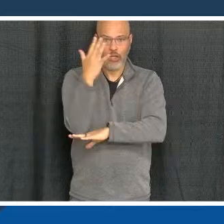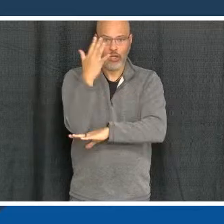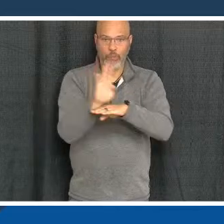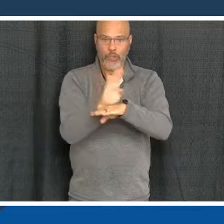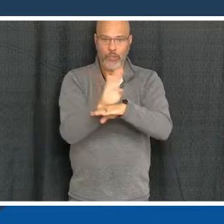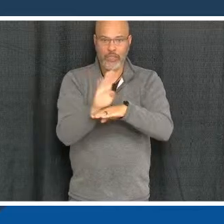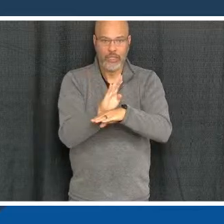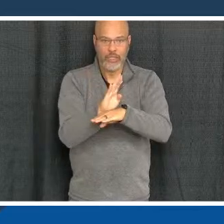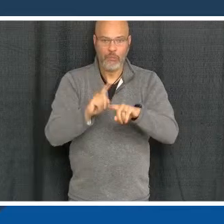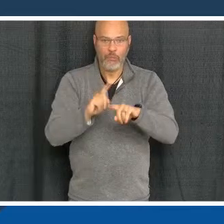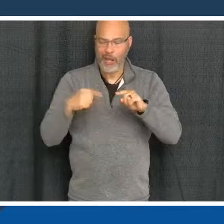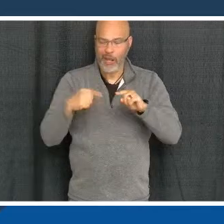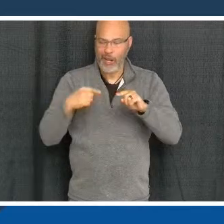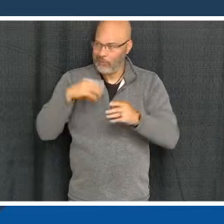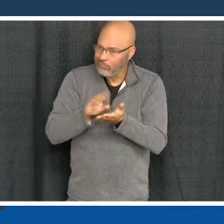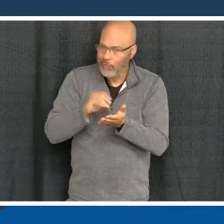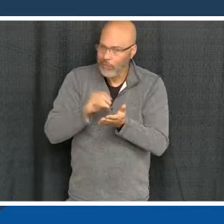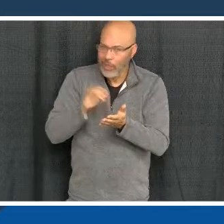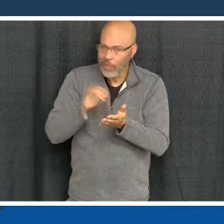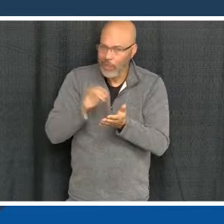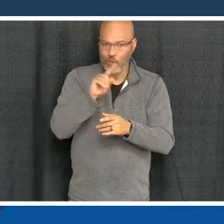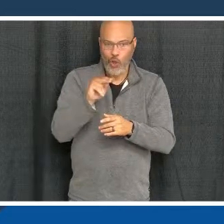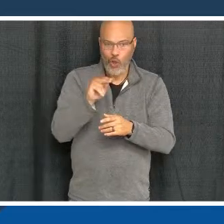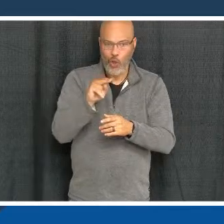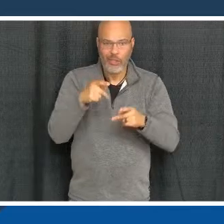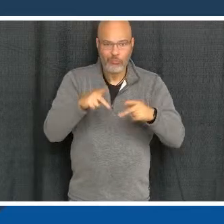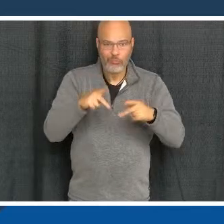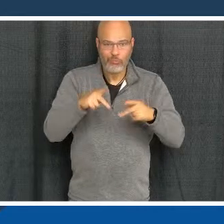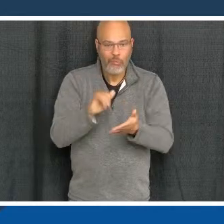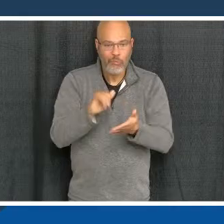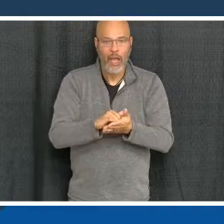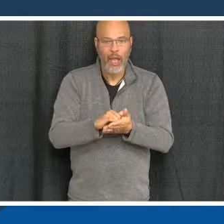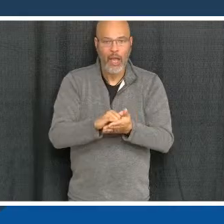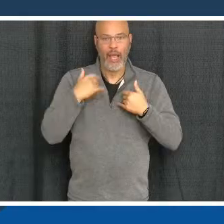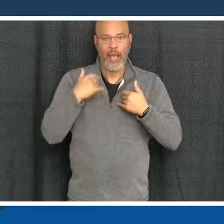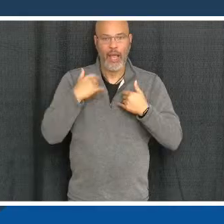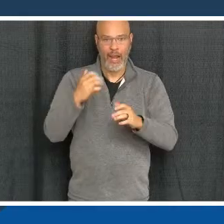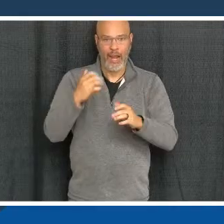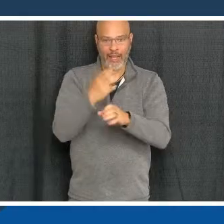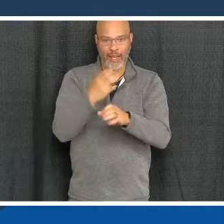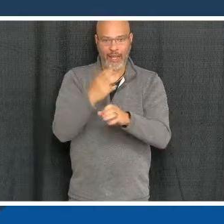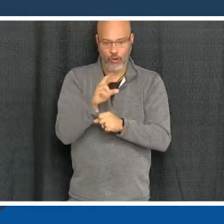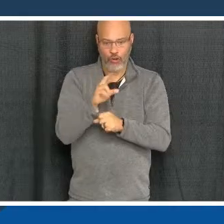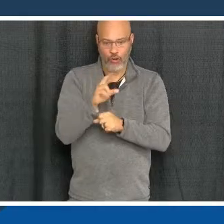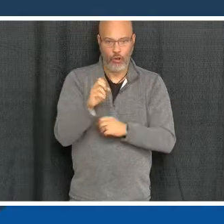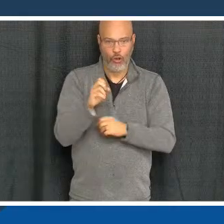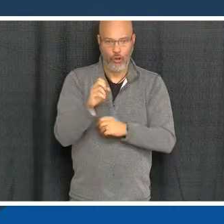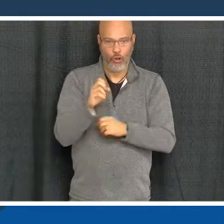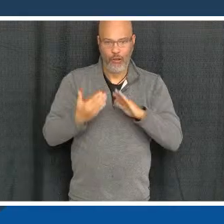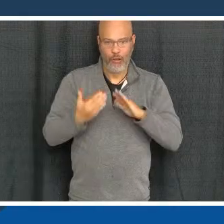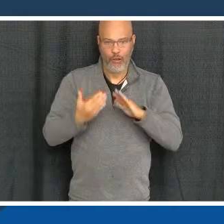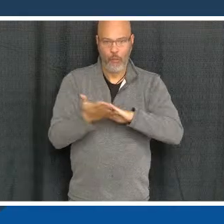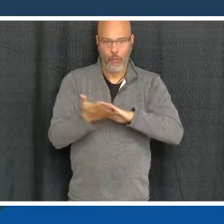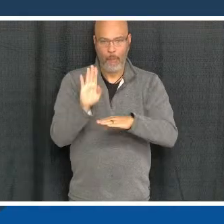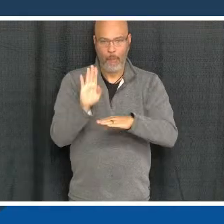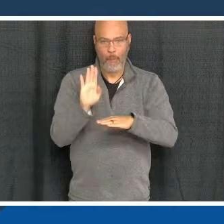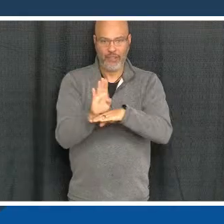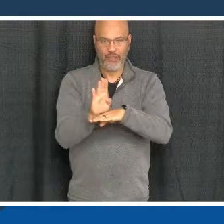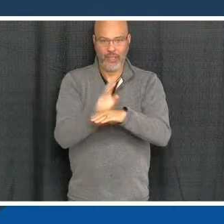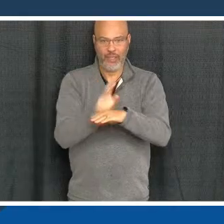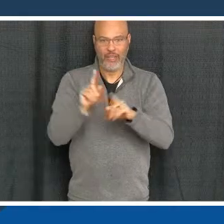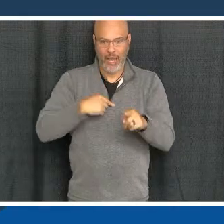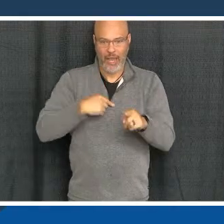However, I have since learned that the current zoning does not allow use, and now I need to pursue a rezoning in order to operate my business as